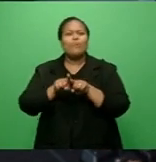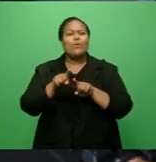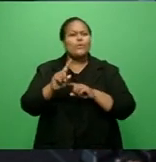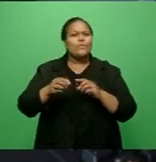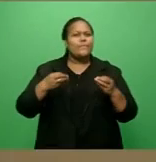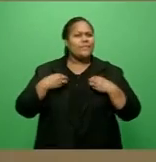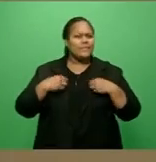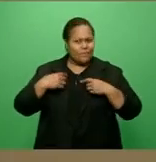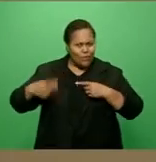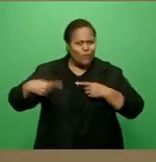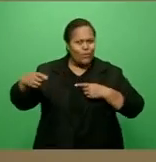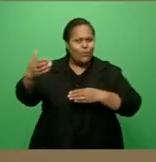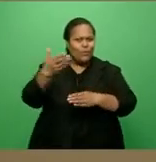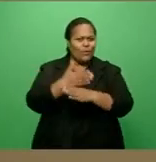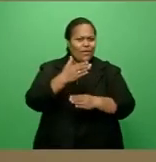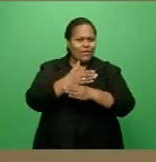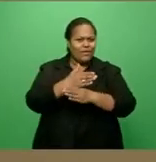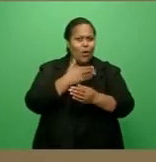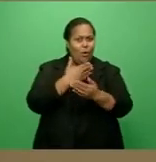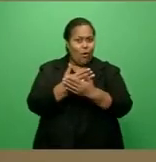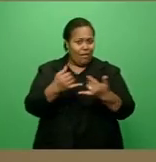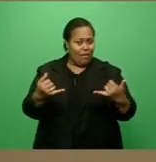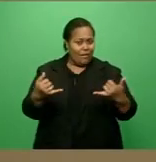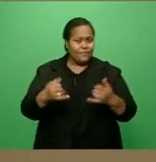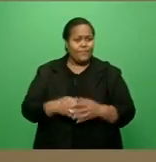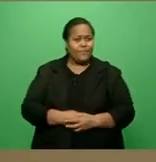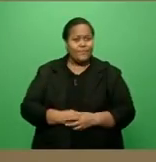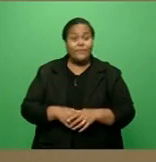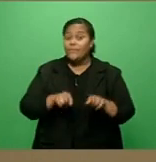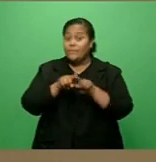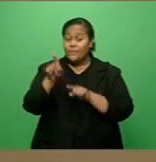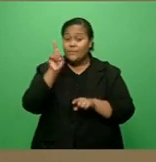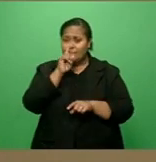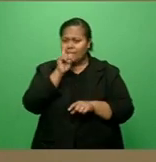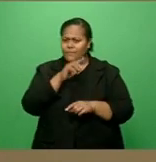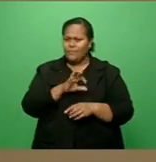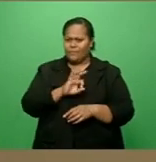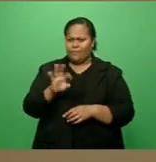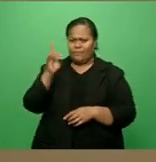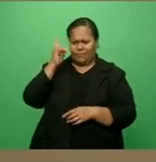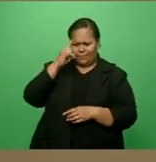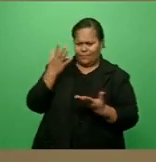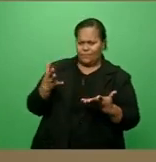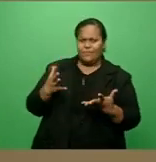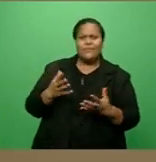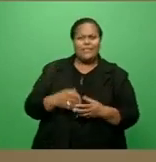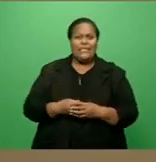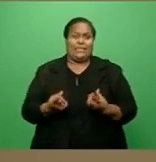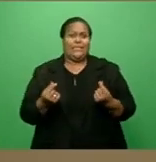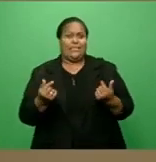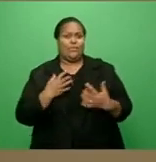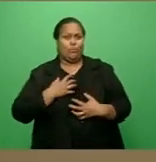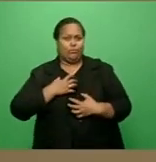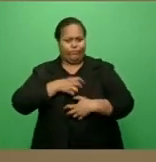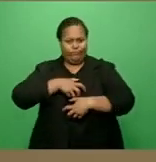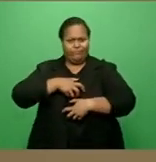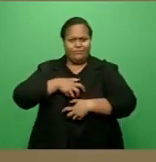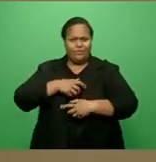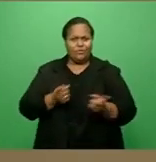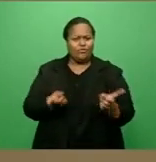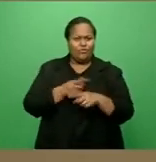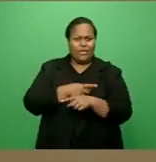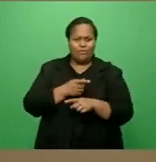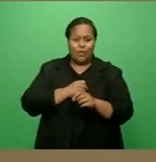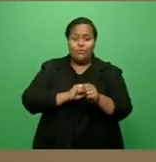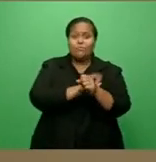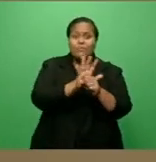of lockdowns. A lot of people really did not think that it was going to be easy to adapt to the changes that will be brought about by COVID.